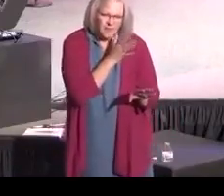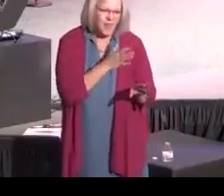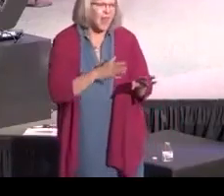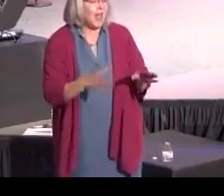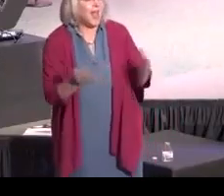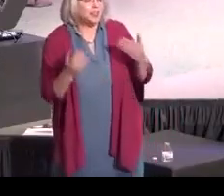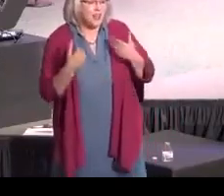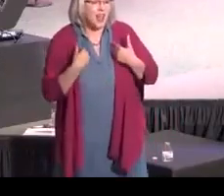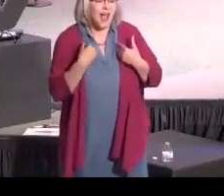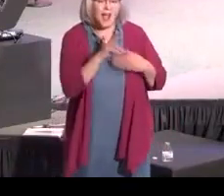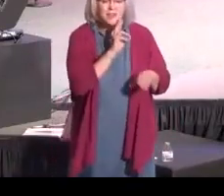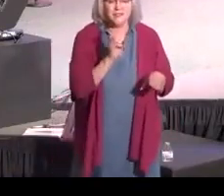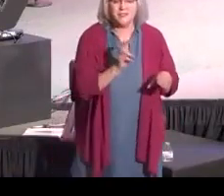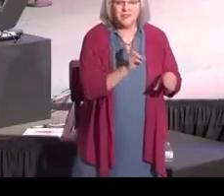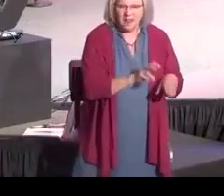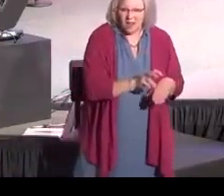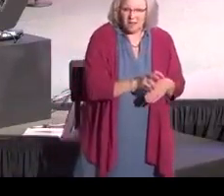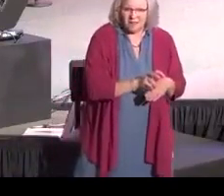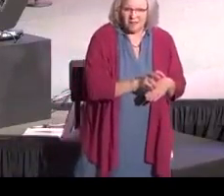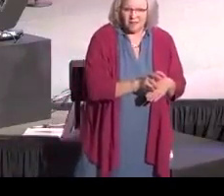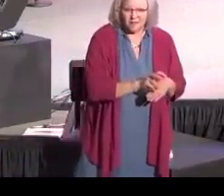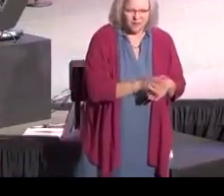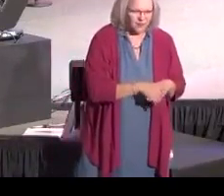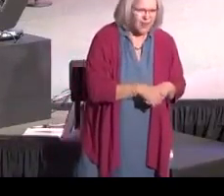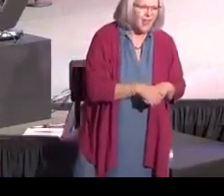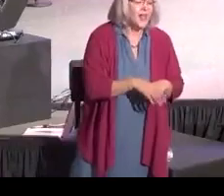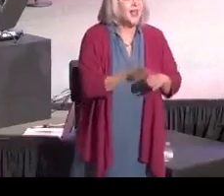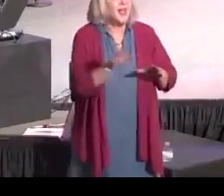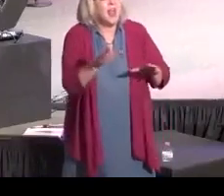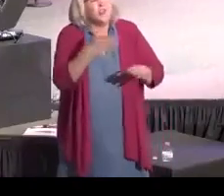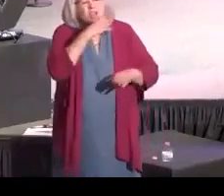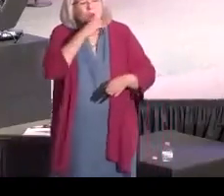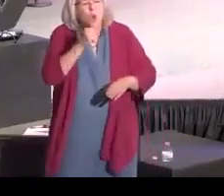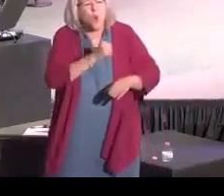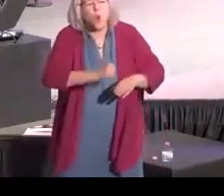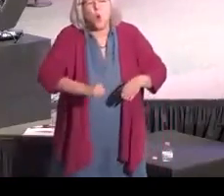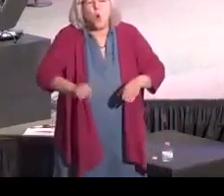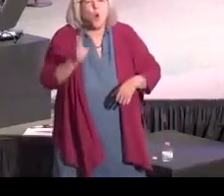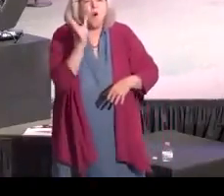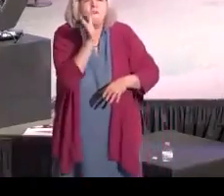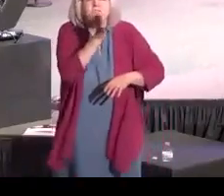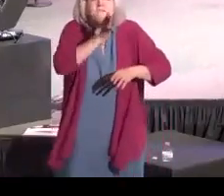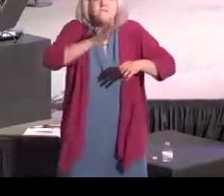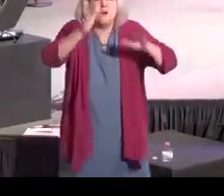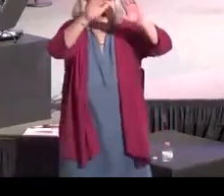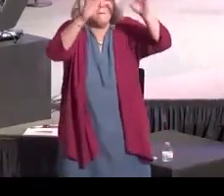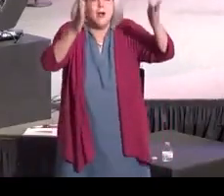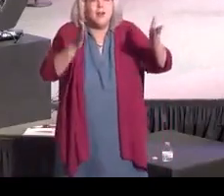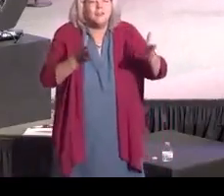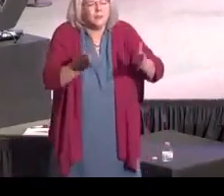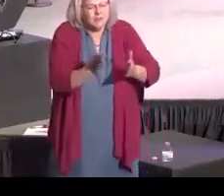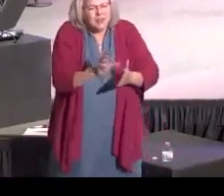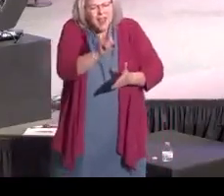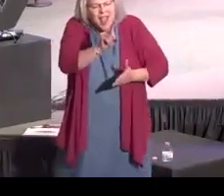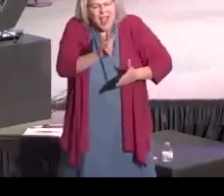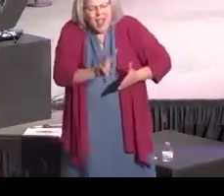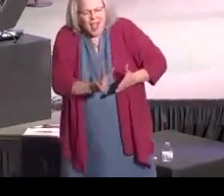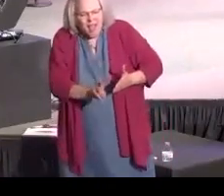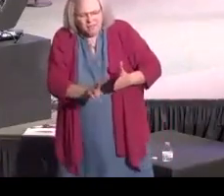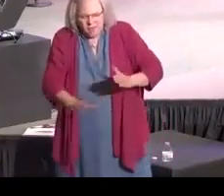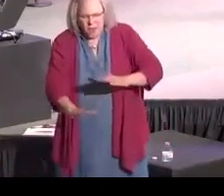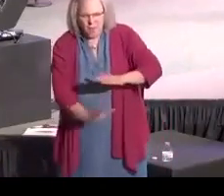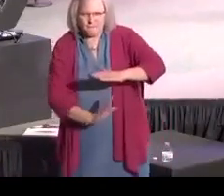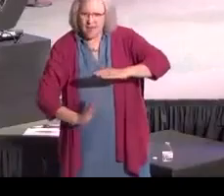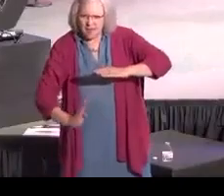And we actually, my grandmother had half a basement. I don't know if anyone else in the world ever had half a basement. But the other half